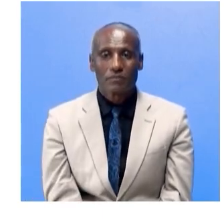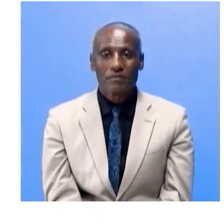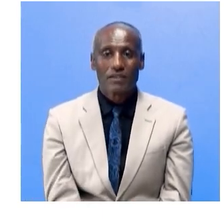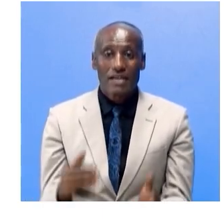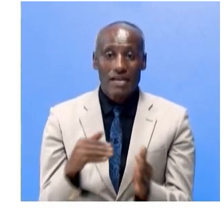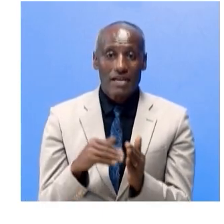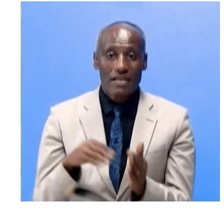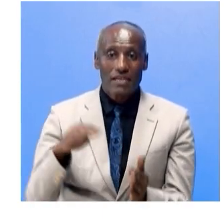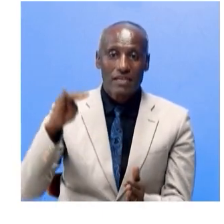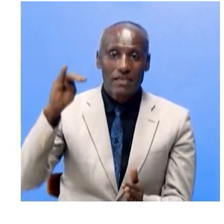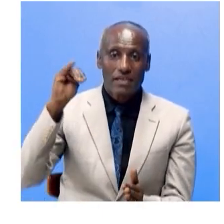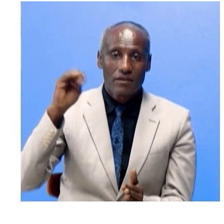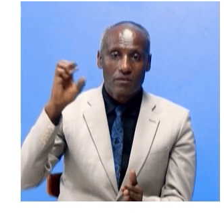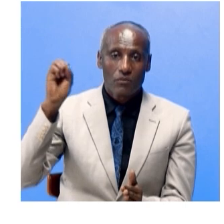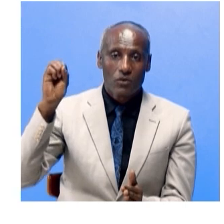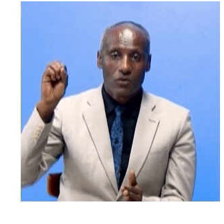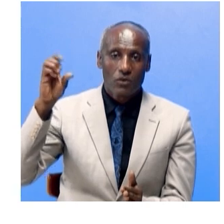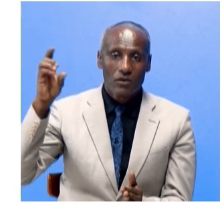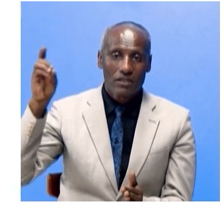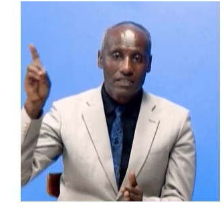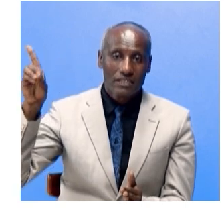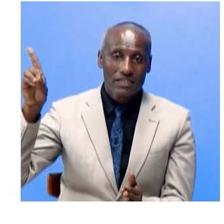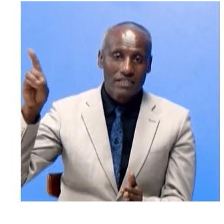in present.